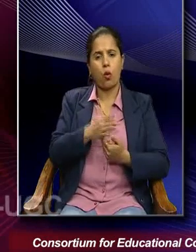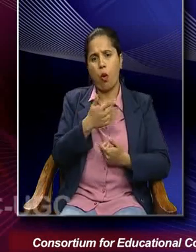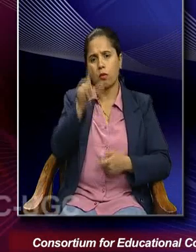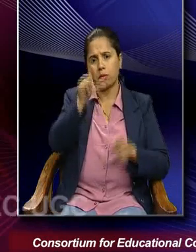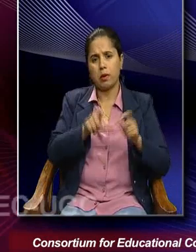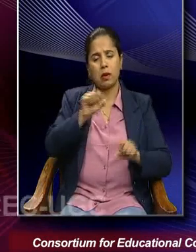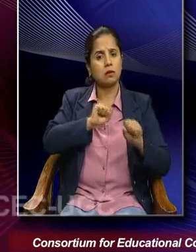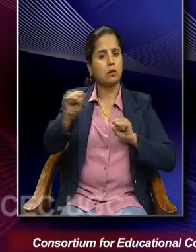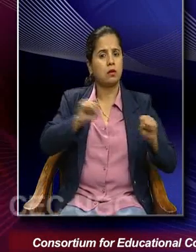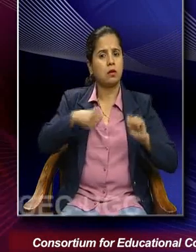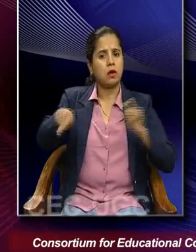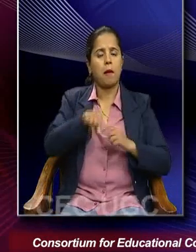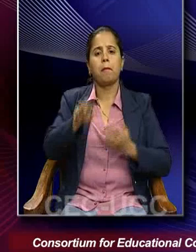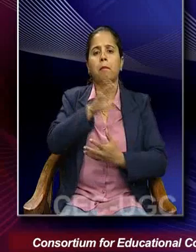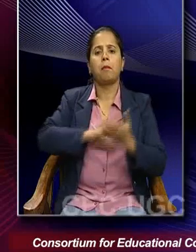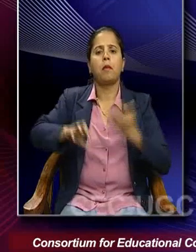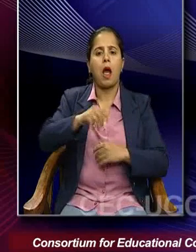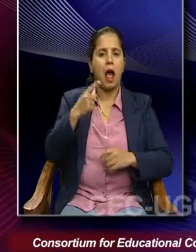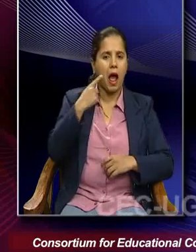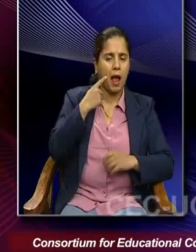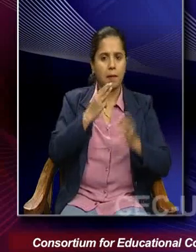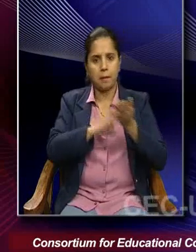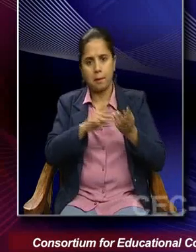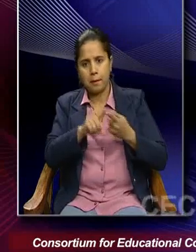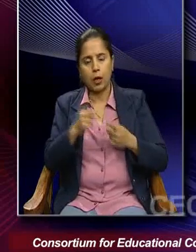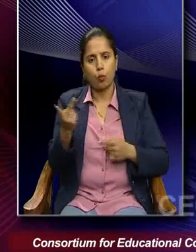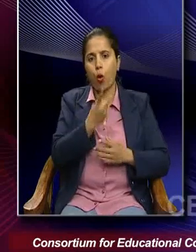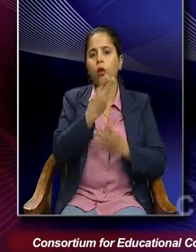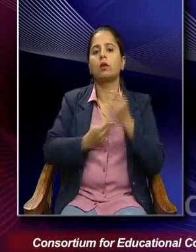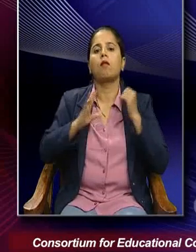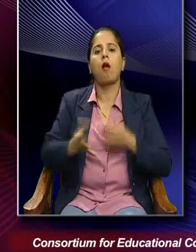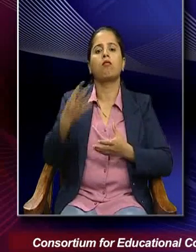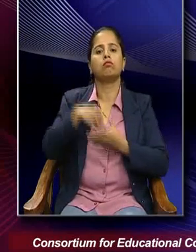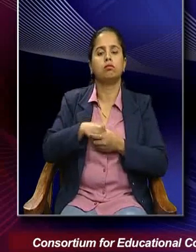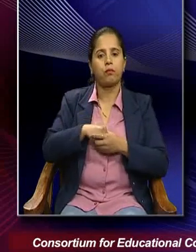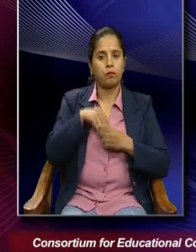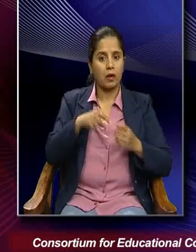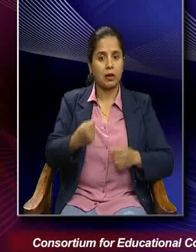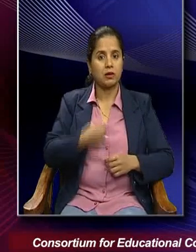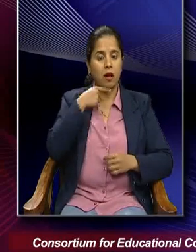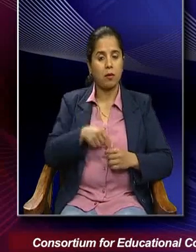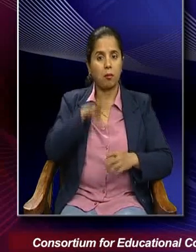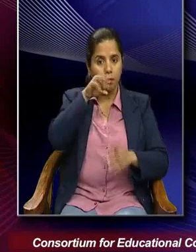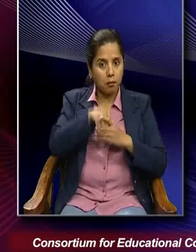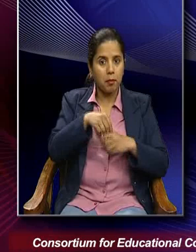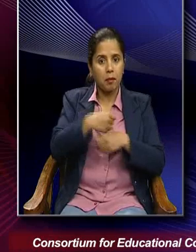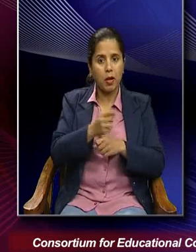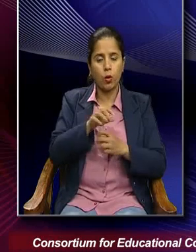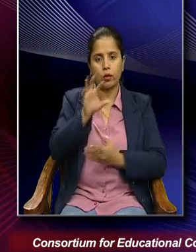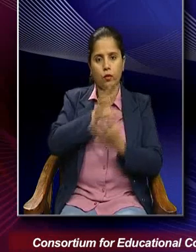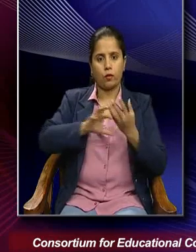we look into the comparison between me and I, we see The me is the self created